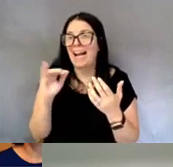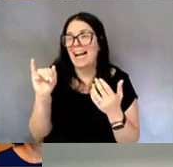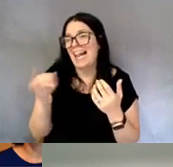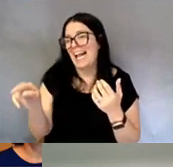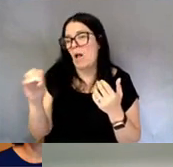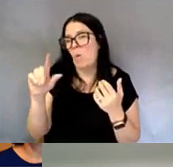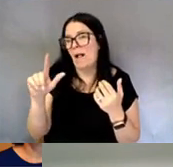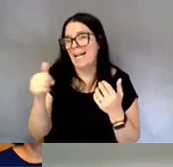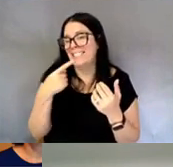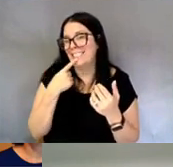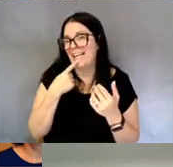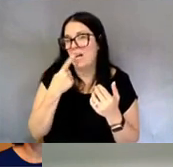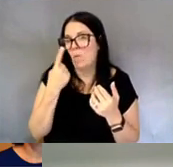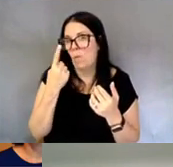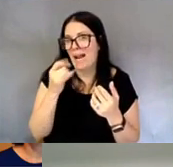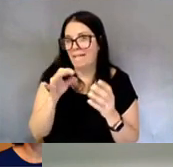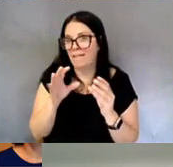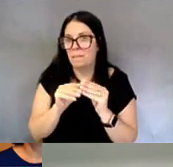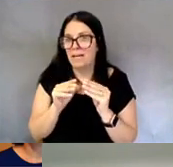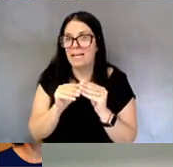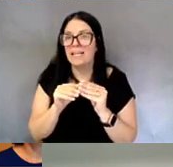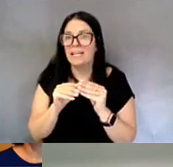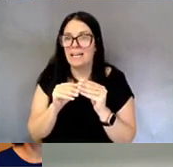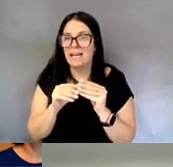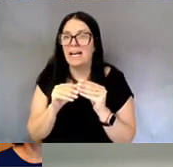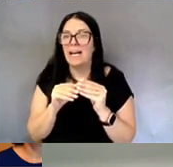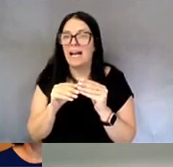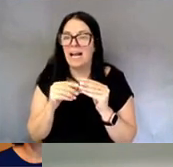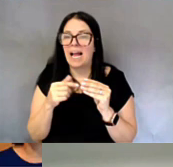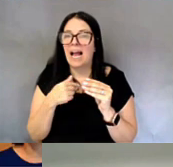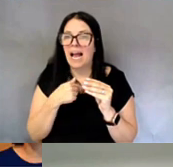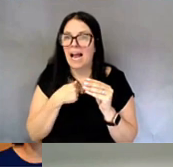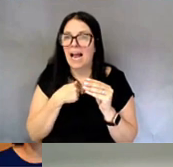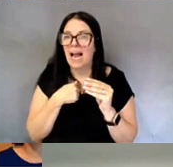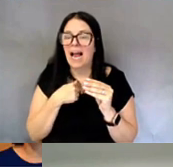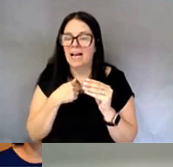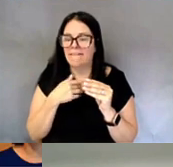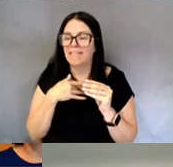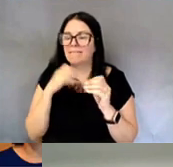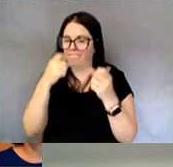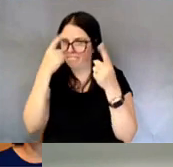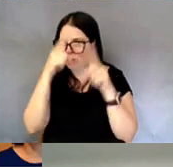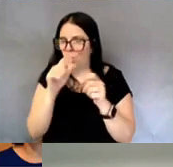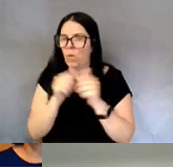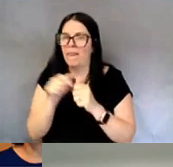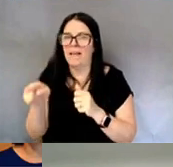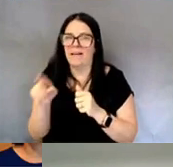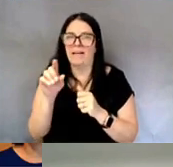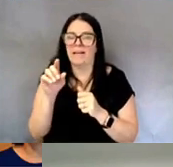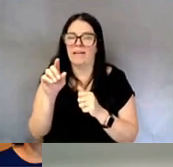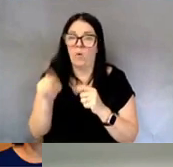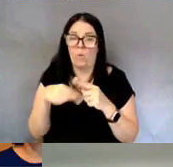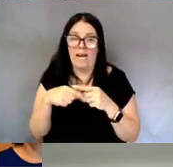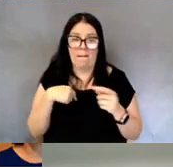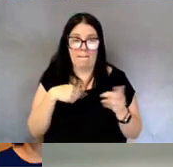of the meetings, and my ideology resonates with hers regarding that when we are